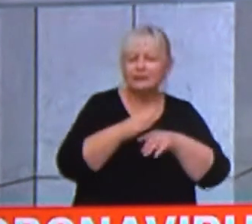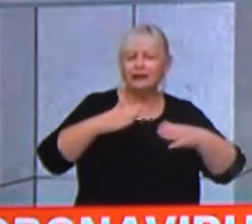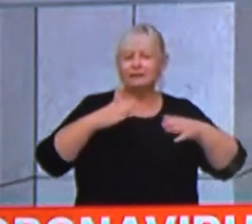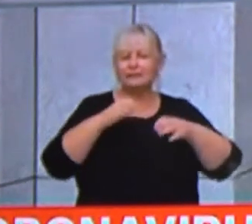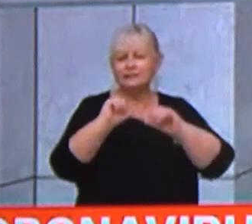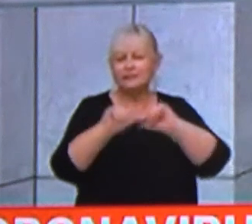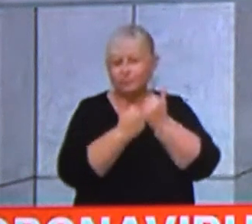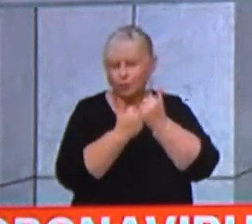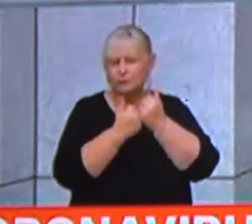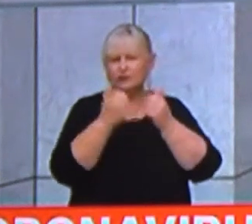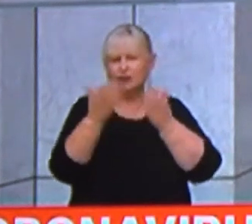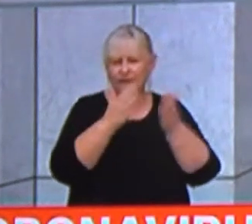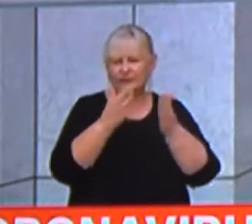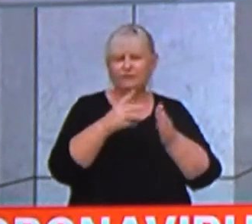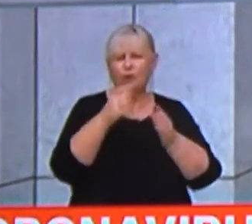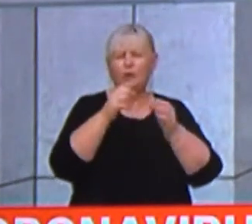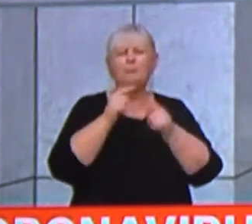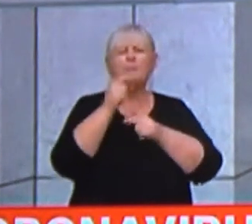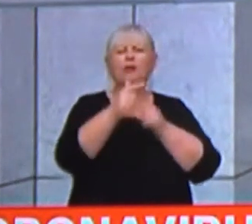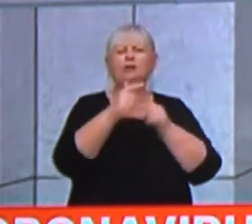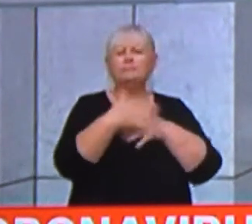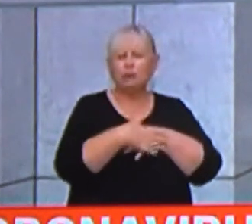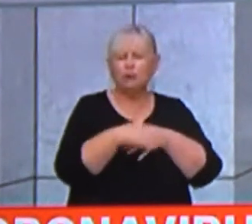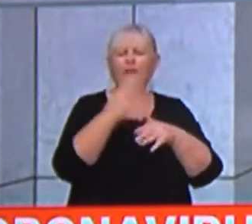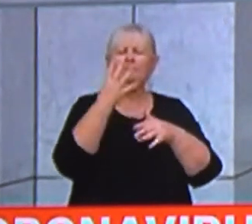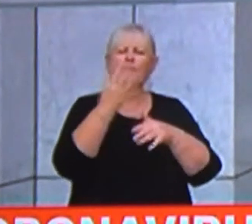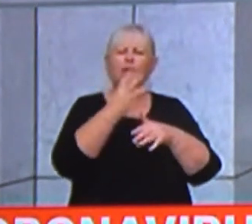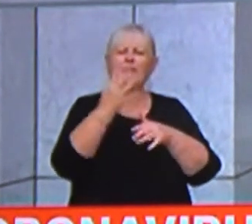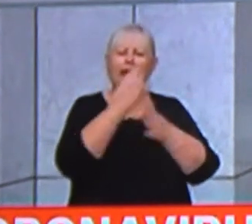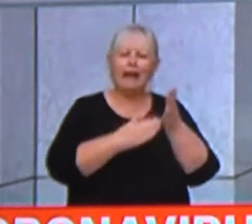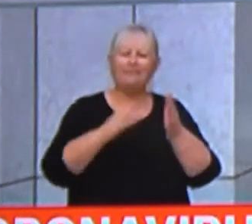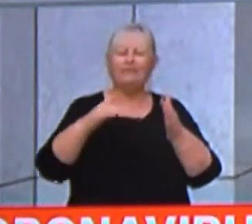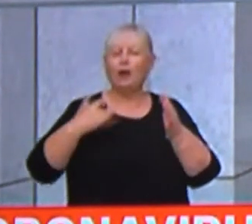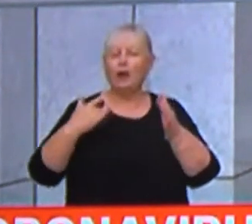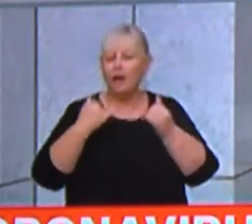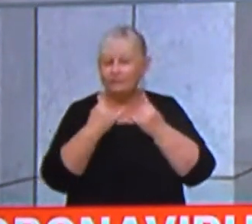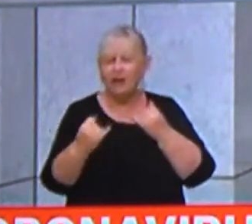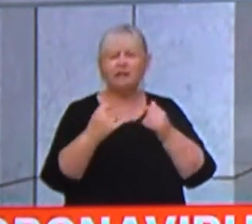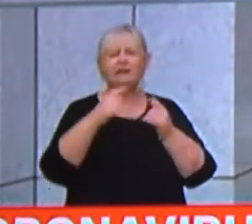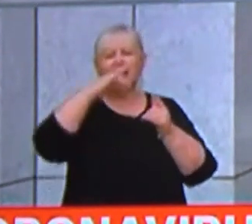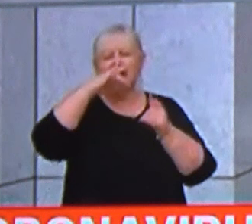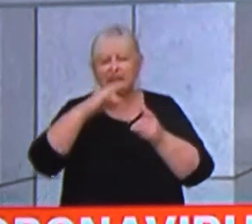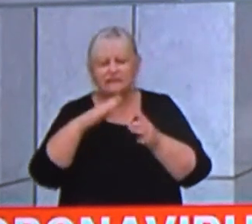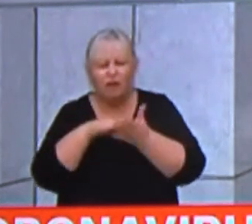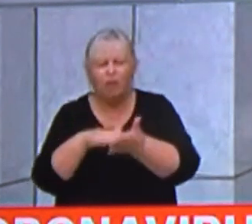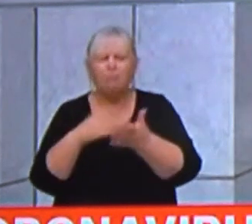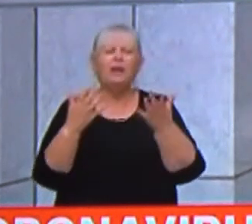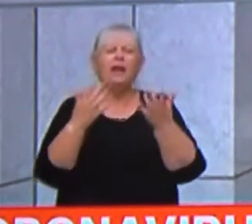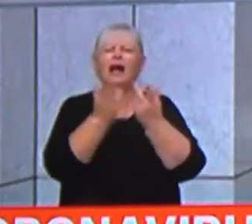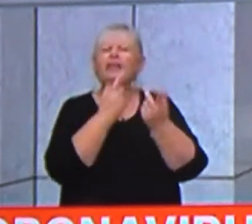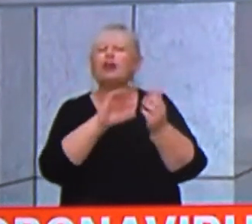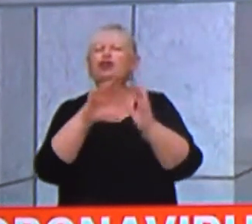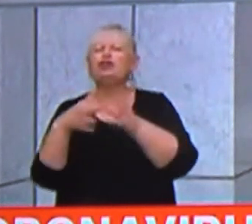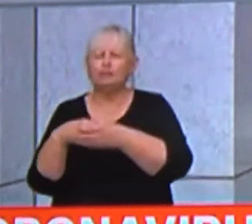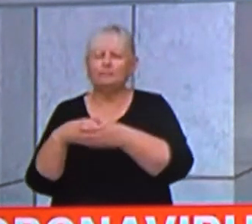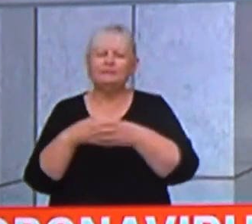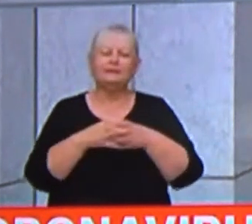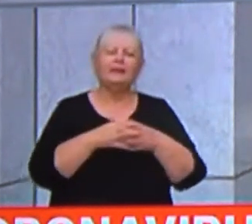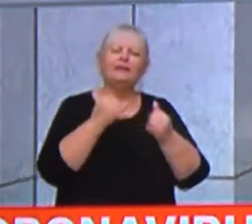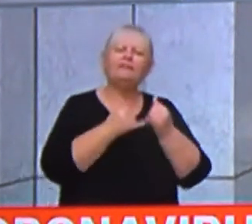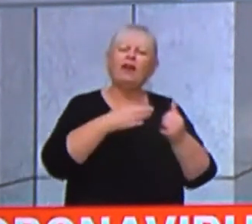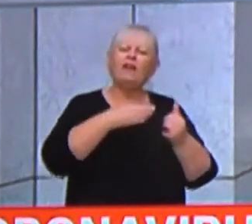support. Anxiety, the possibility of depression, loneliness, isolation, the need for access